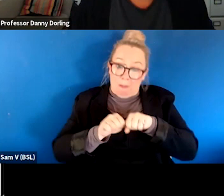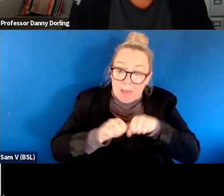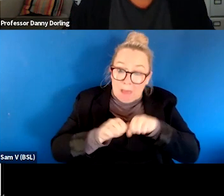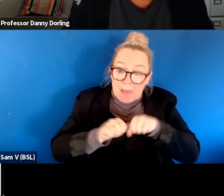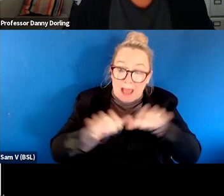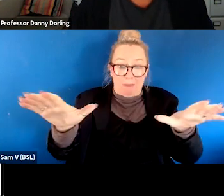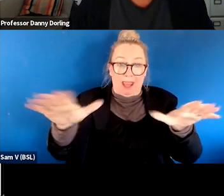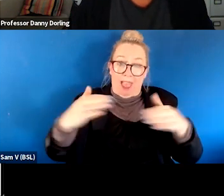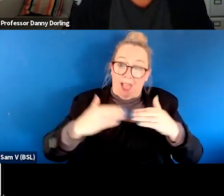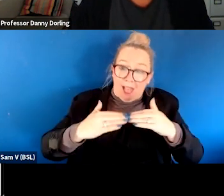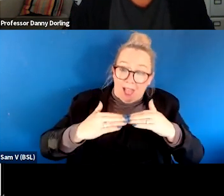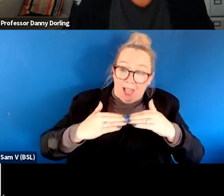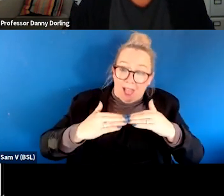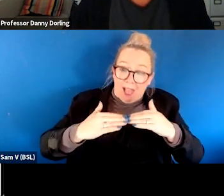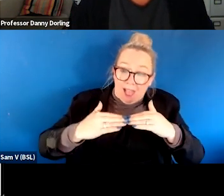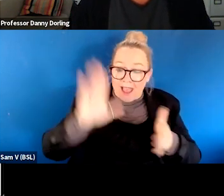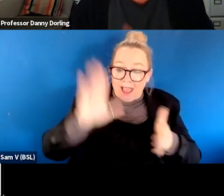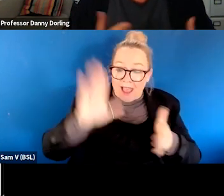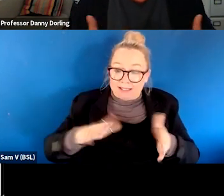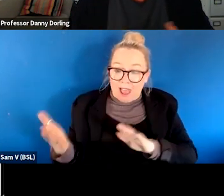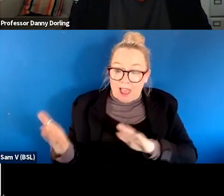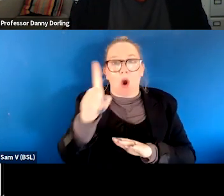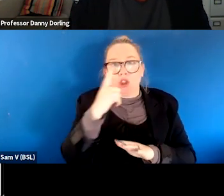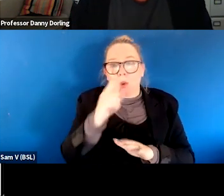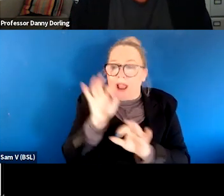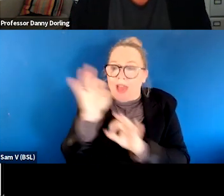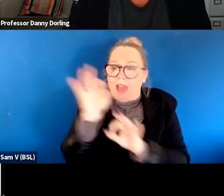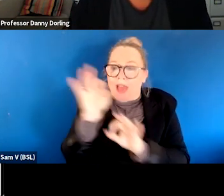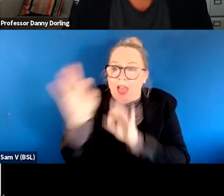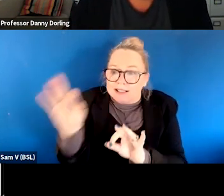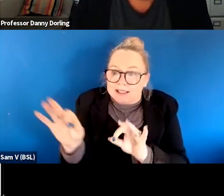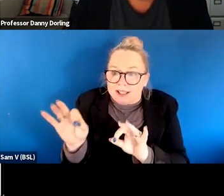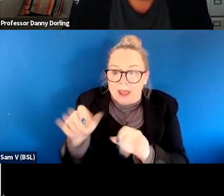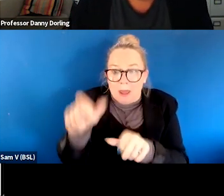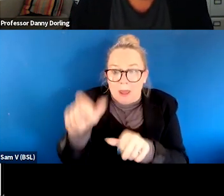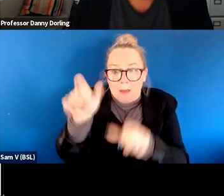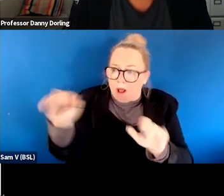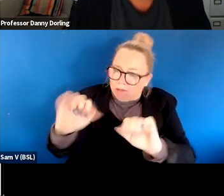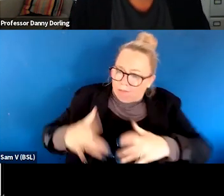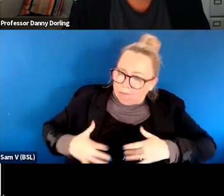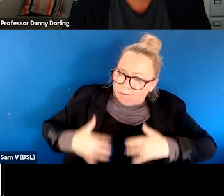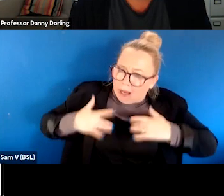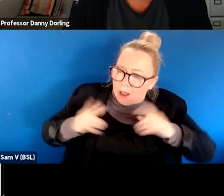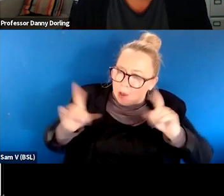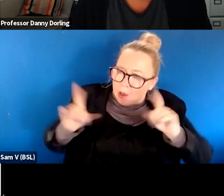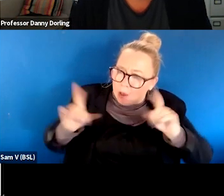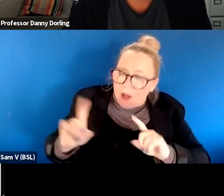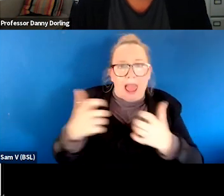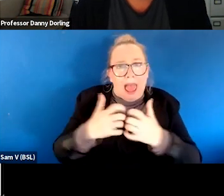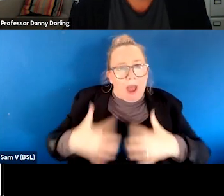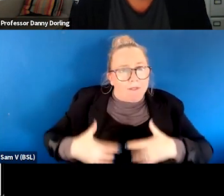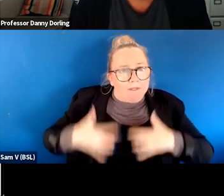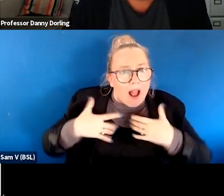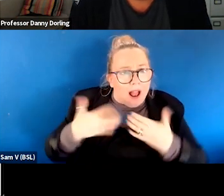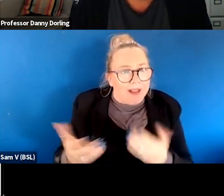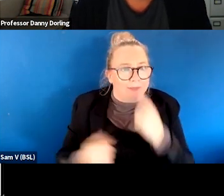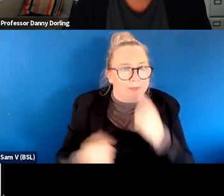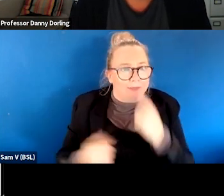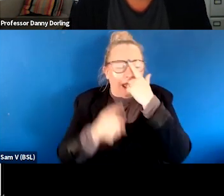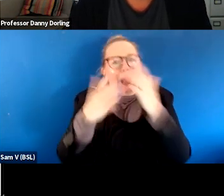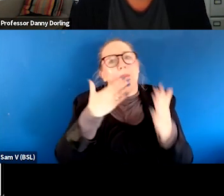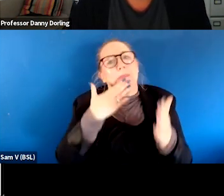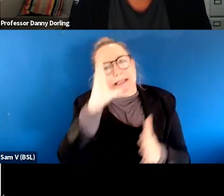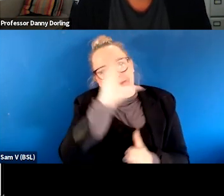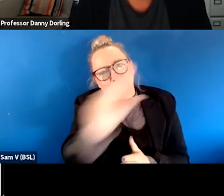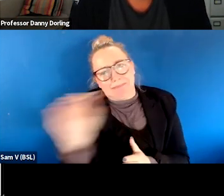have surveyed the whole population. And a reminder, please don't forget I'm a geographer. So here's a